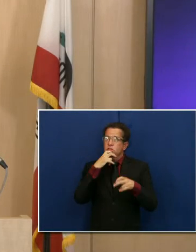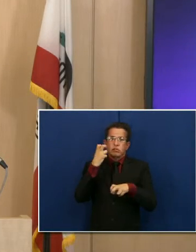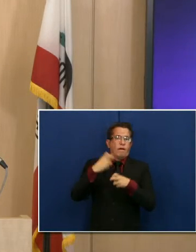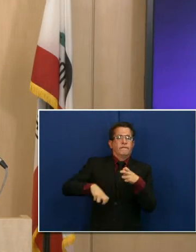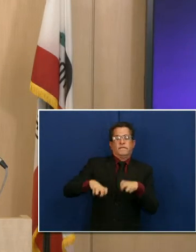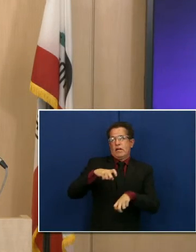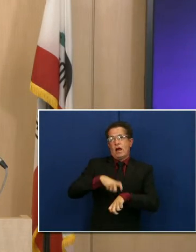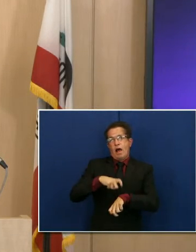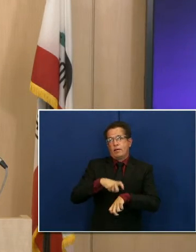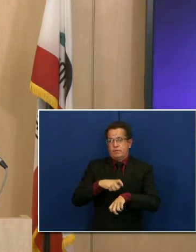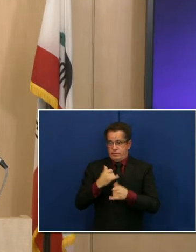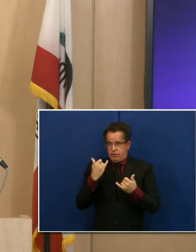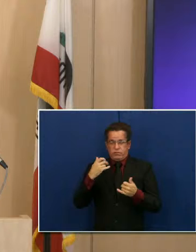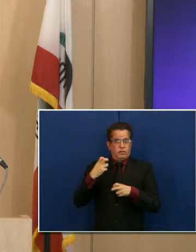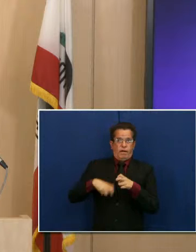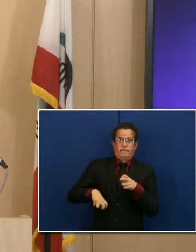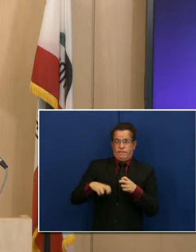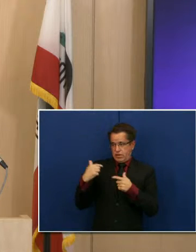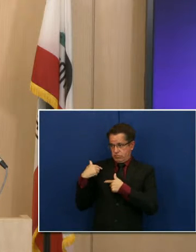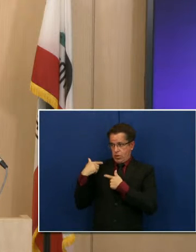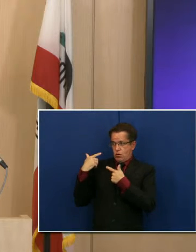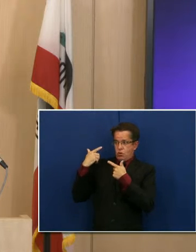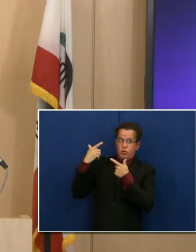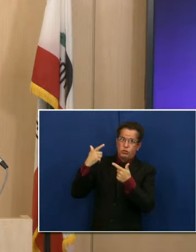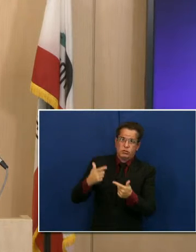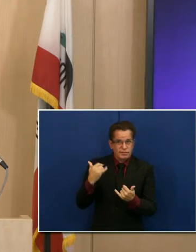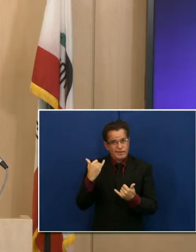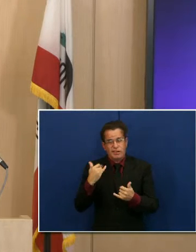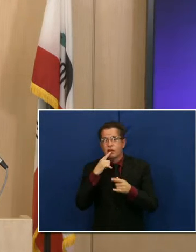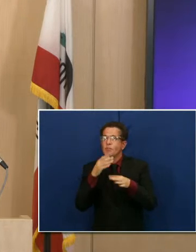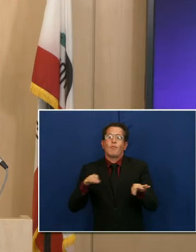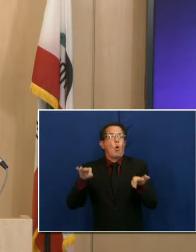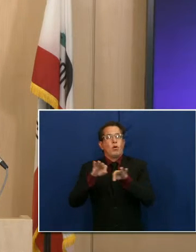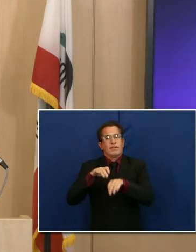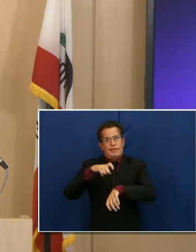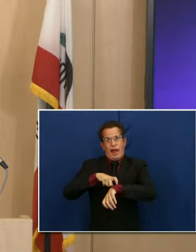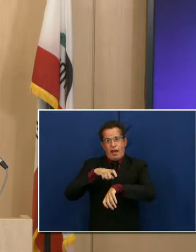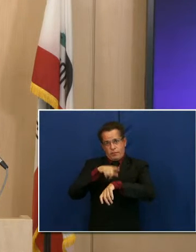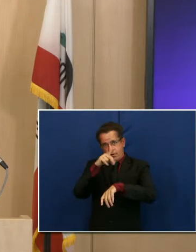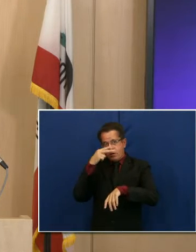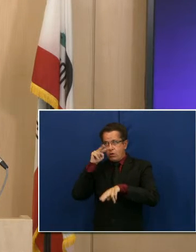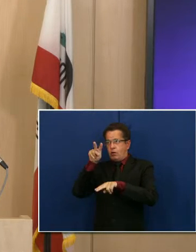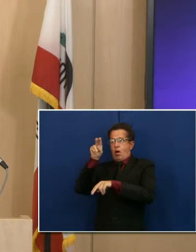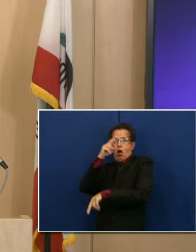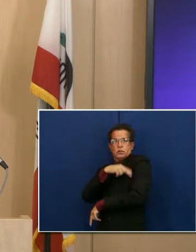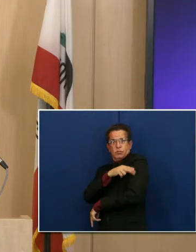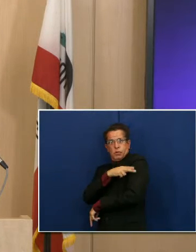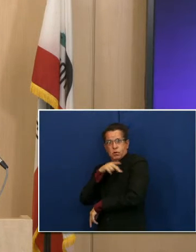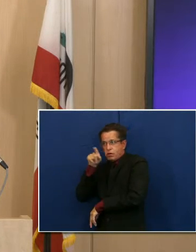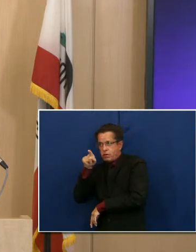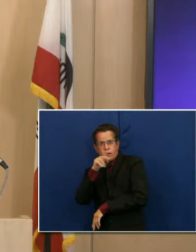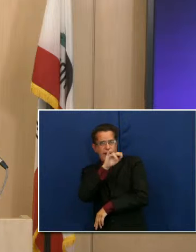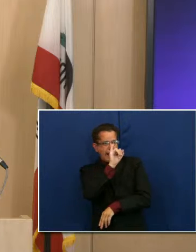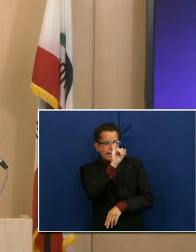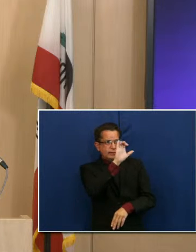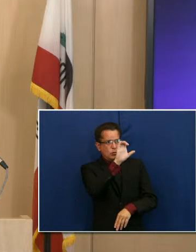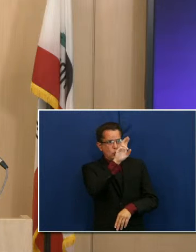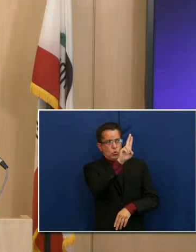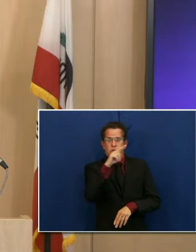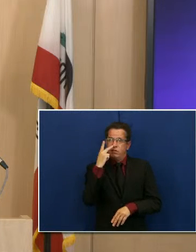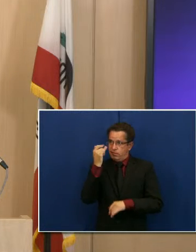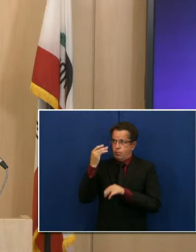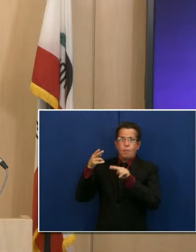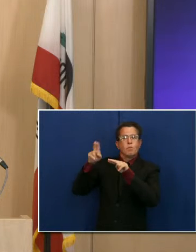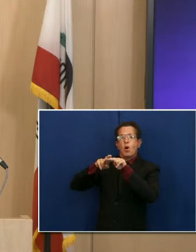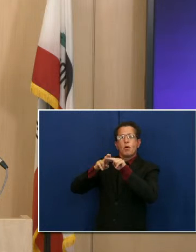darkest time we faced throughout our duration of COVID. Our cases, our hospitalizations, ICU utilization, all those numbers continue